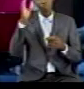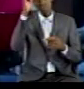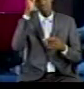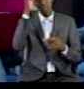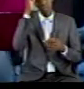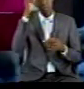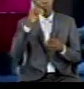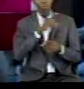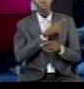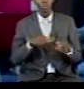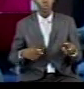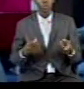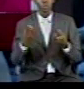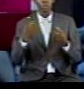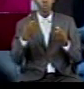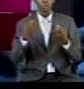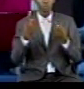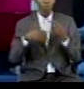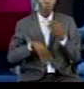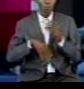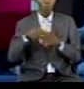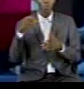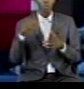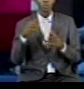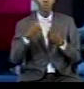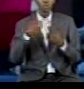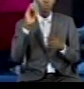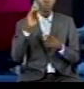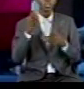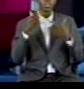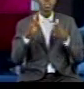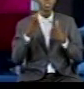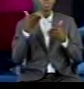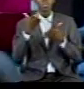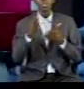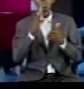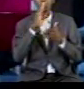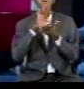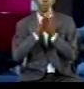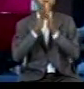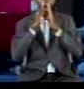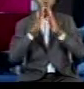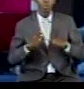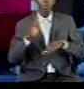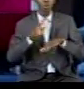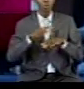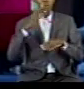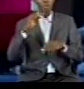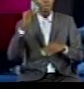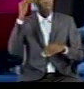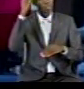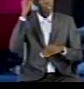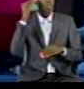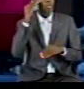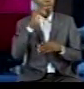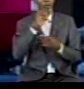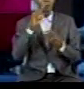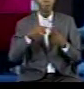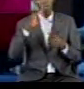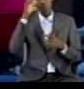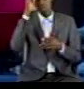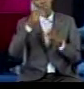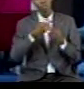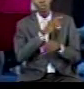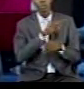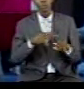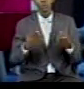God, once he speaks, let there be calmness on my brain. And when Jesus came out,